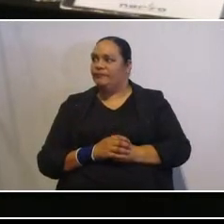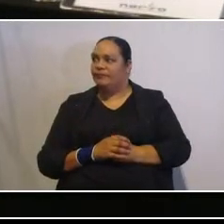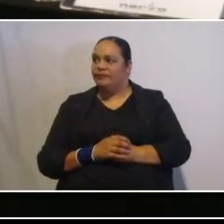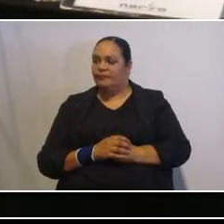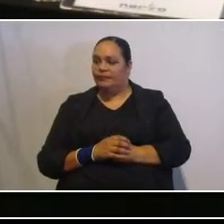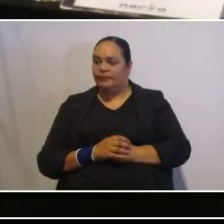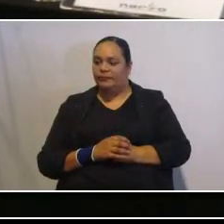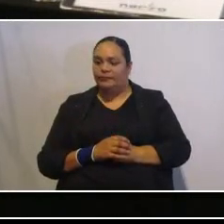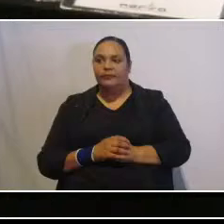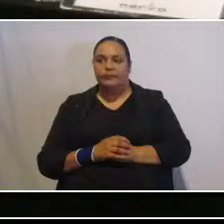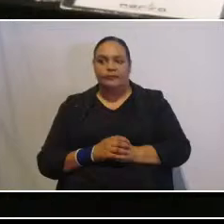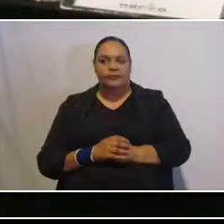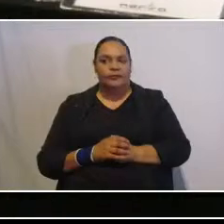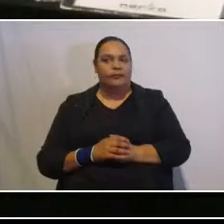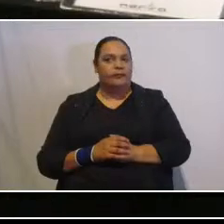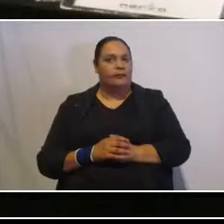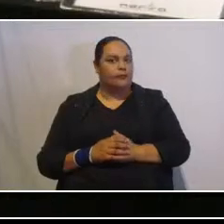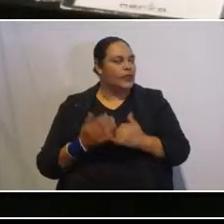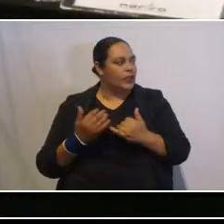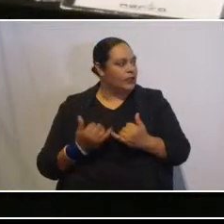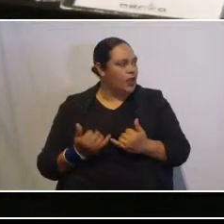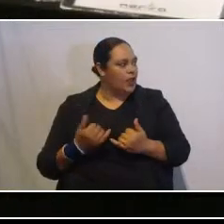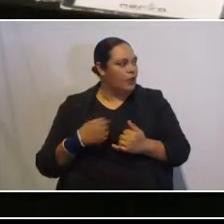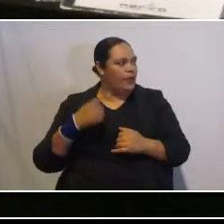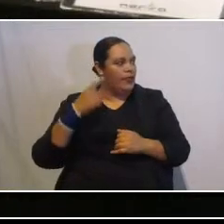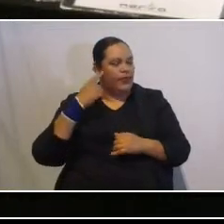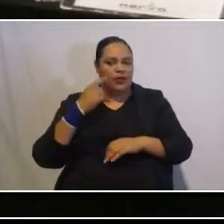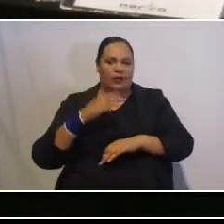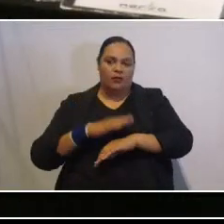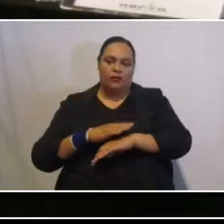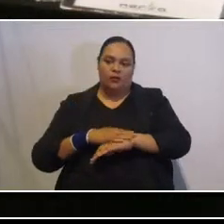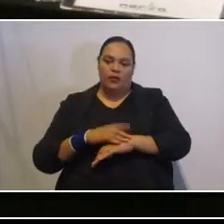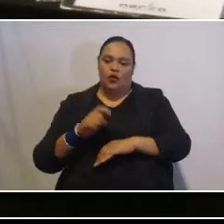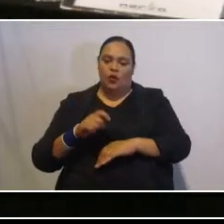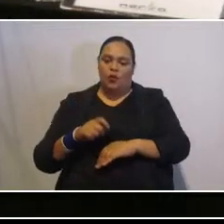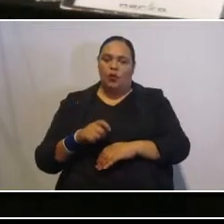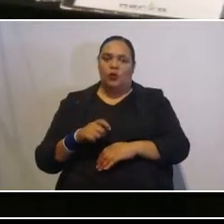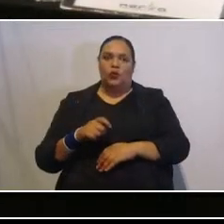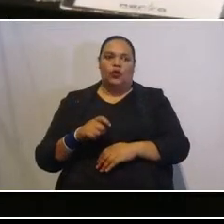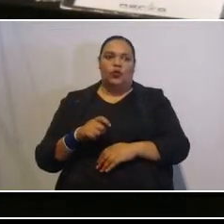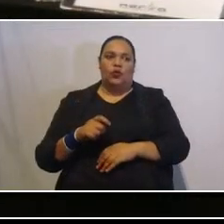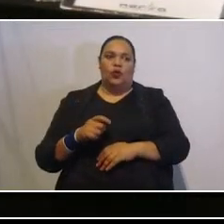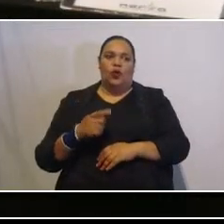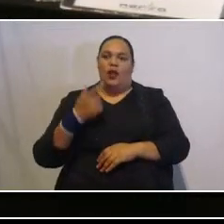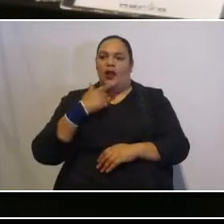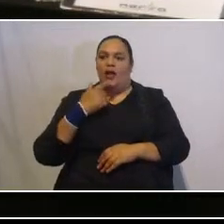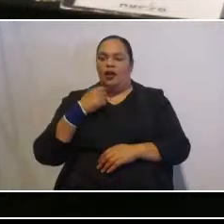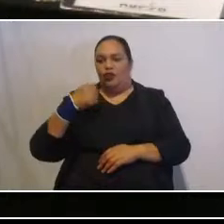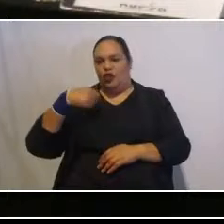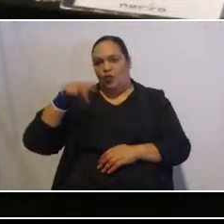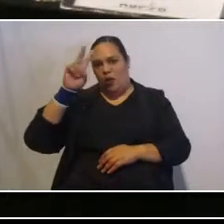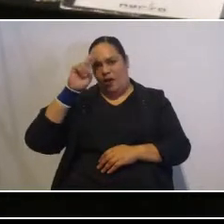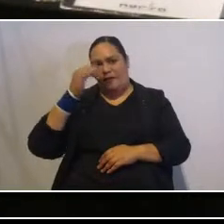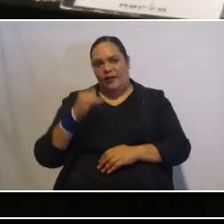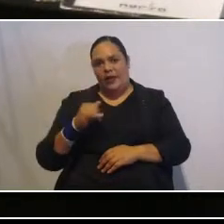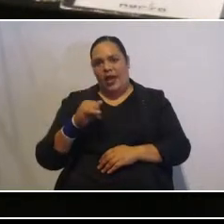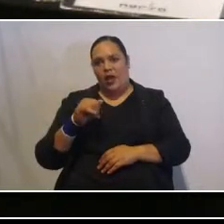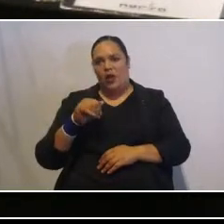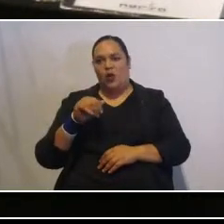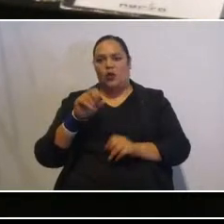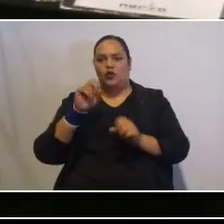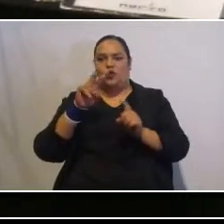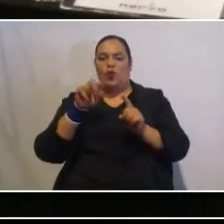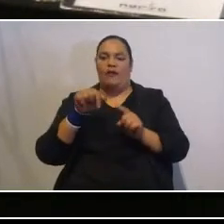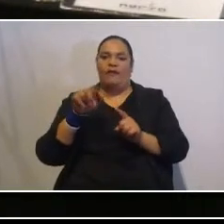At this point in time, I think it's we're supposed to have taken lunch at 12. It is now 17 minutes